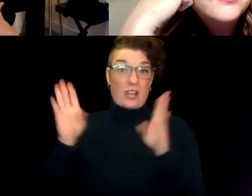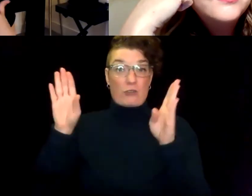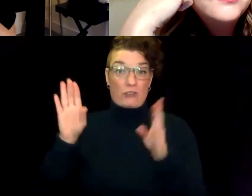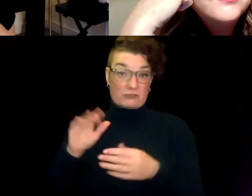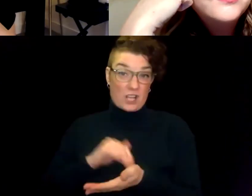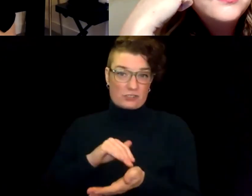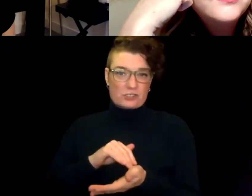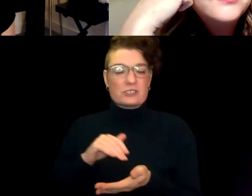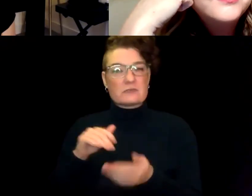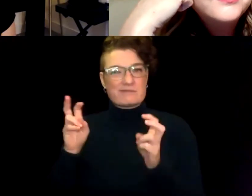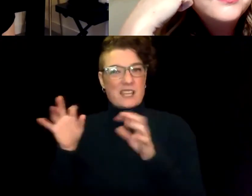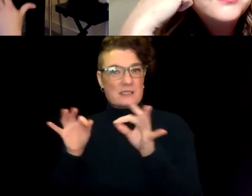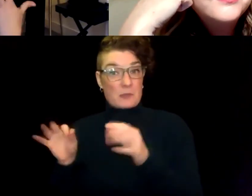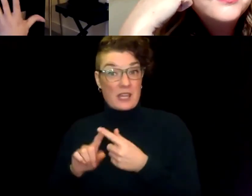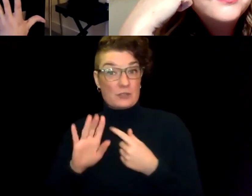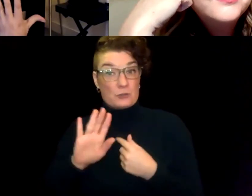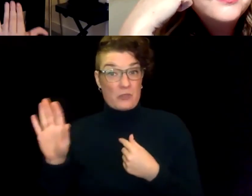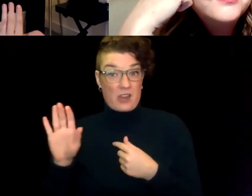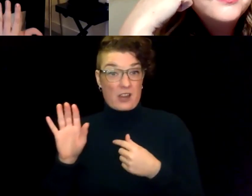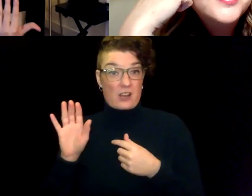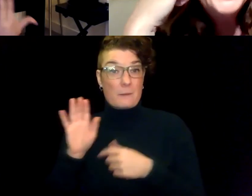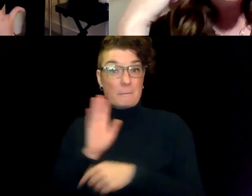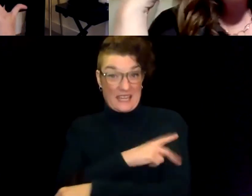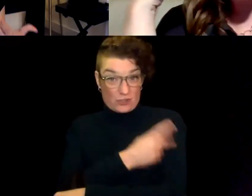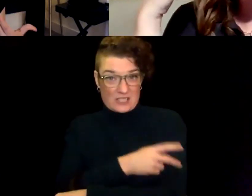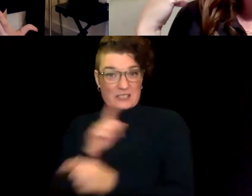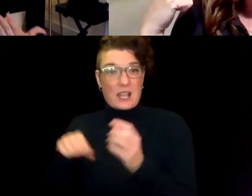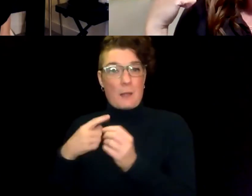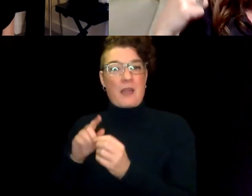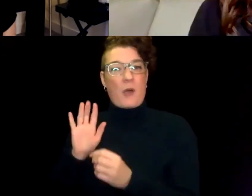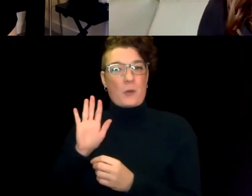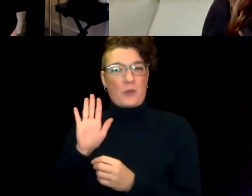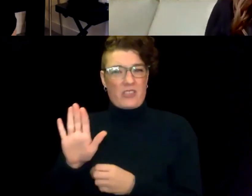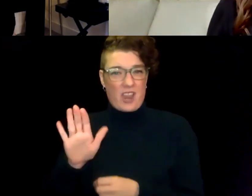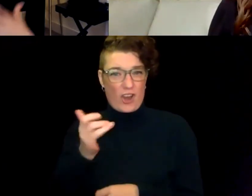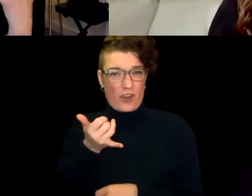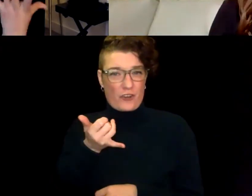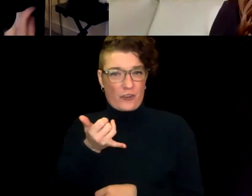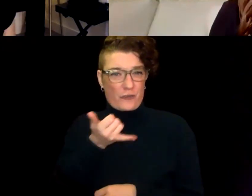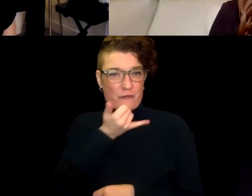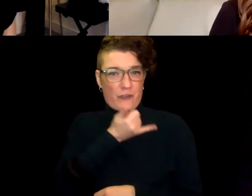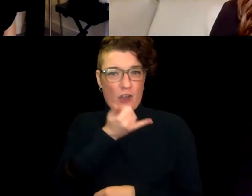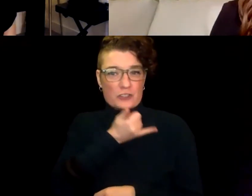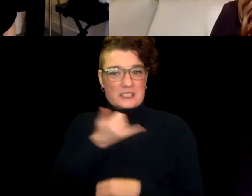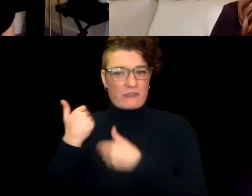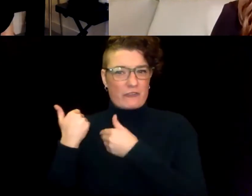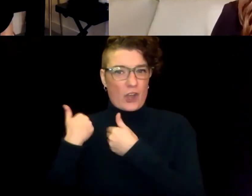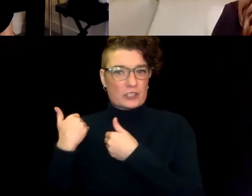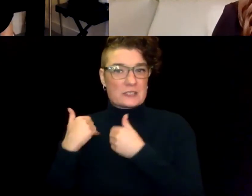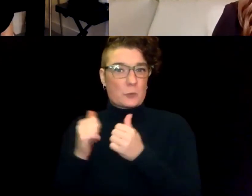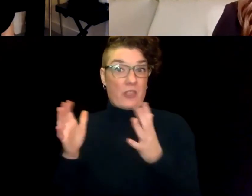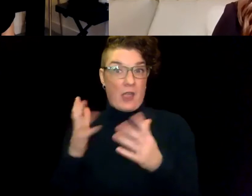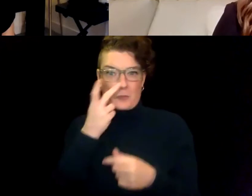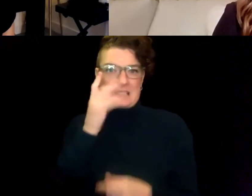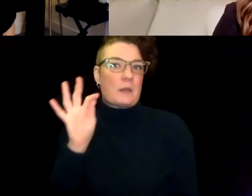essentially explain to their patients their false illness beliefs without pissing them off. I mean, these are things like there's a lot